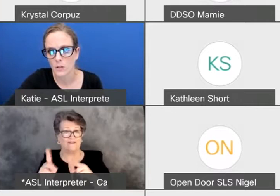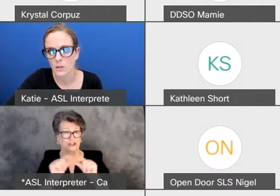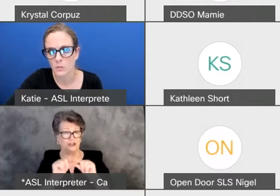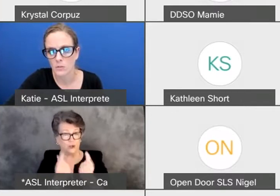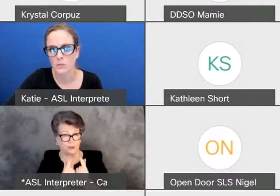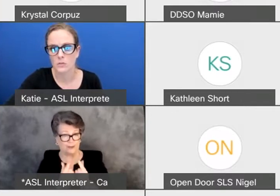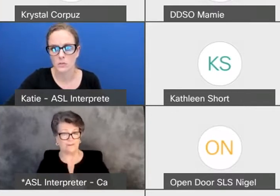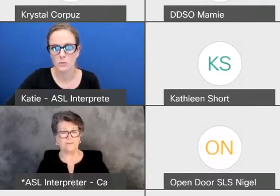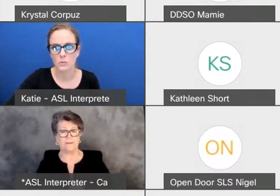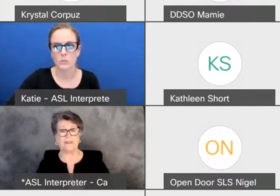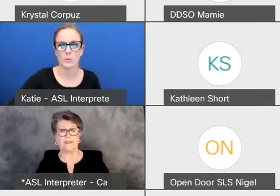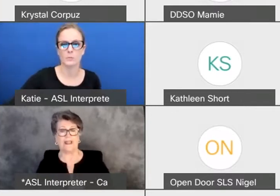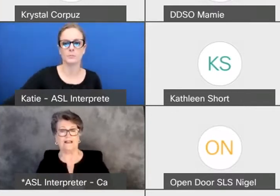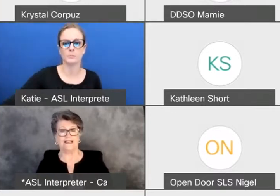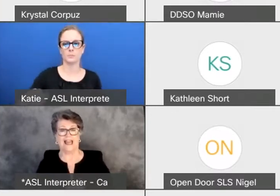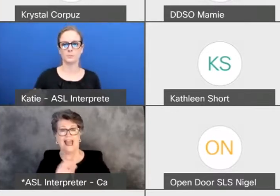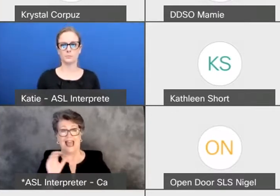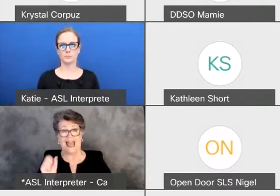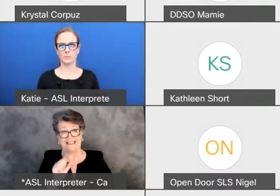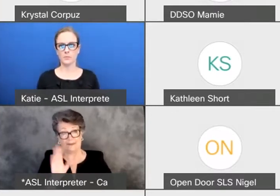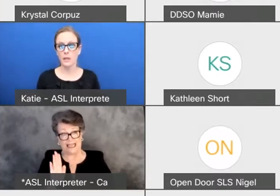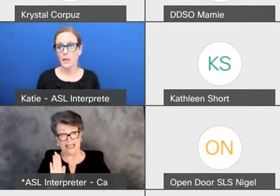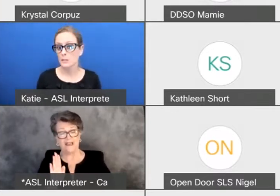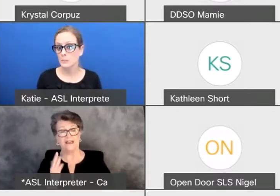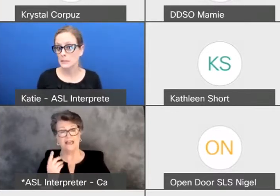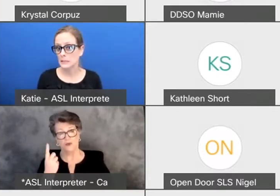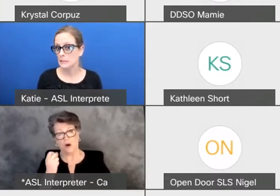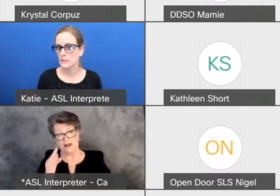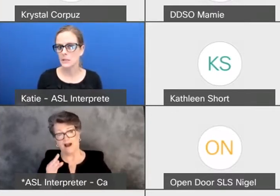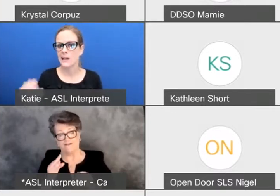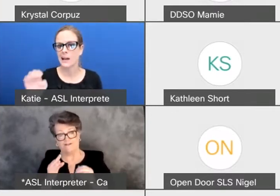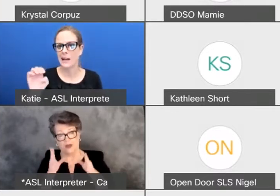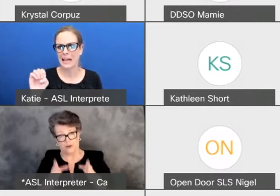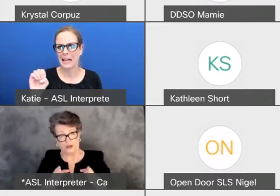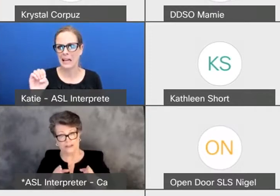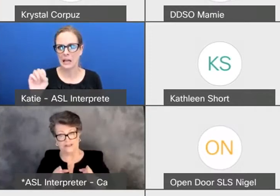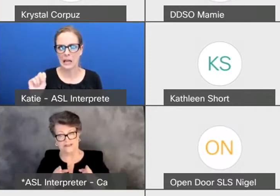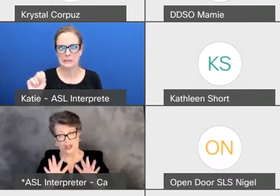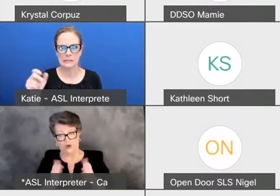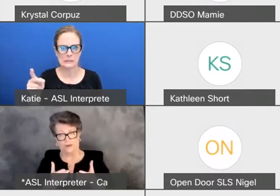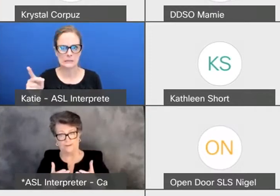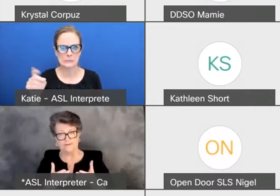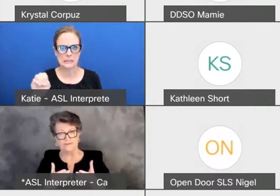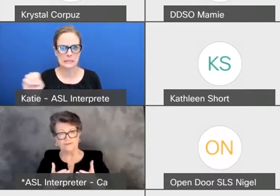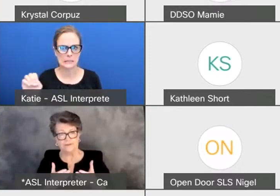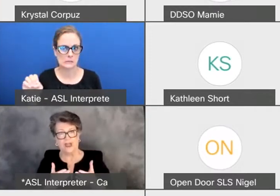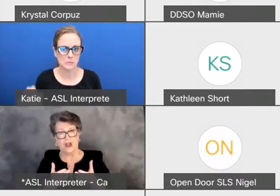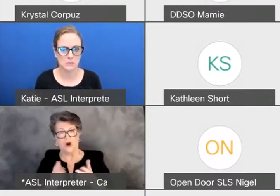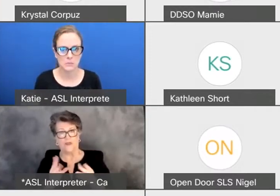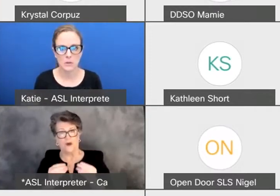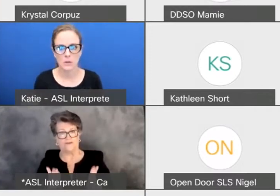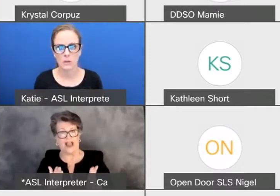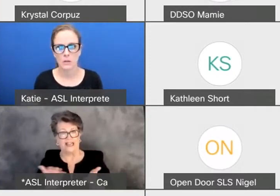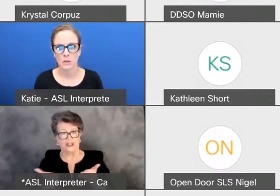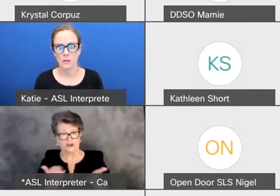And SB is one of the individuals who have been giving or providing services